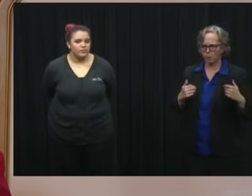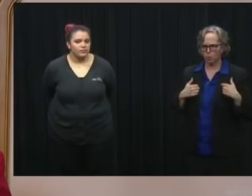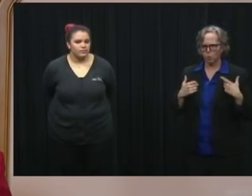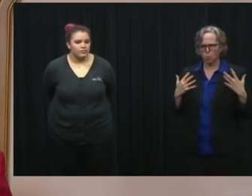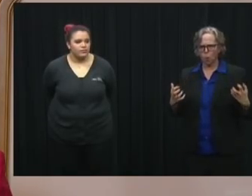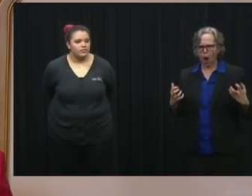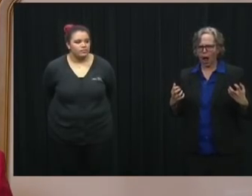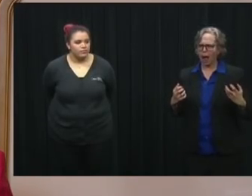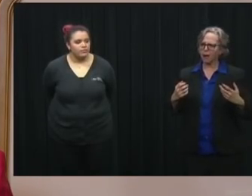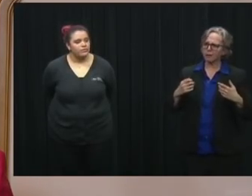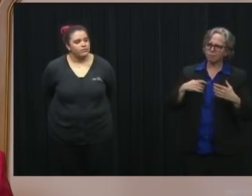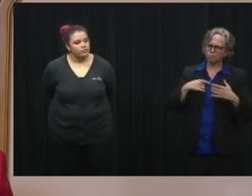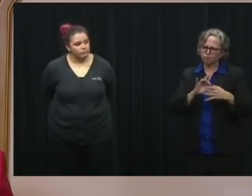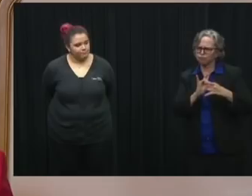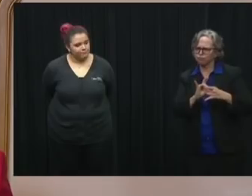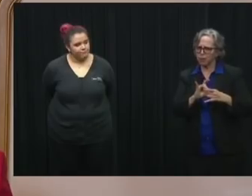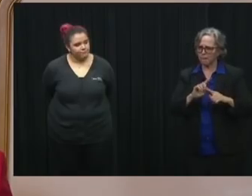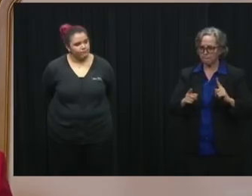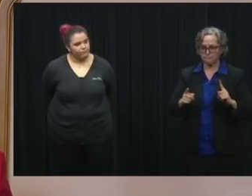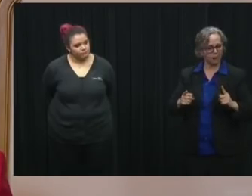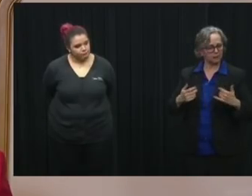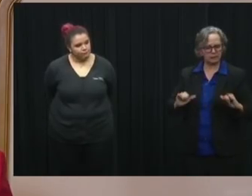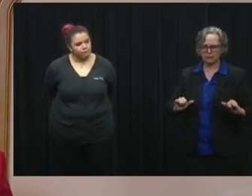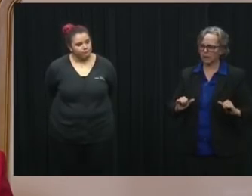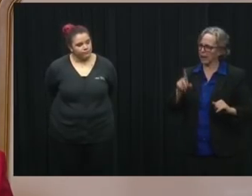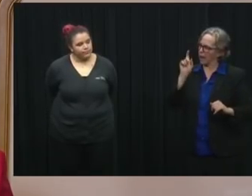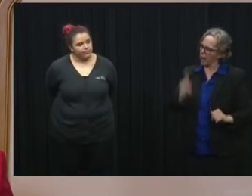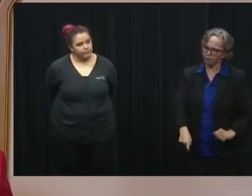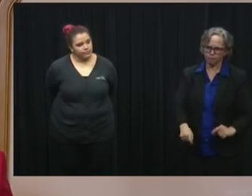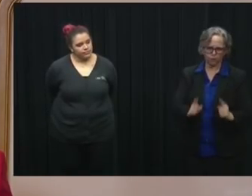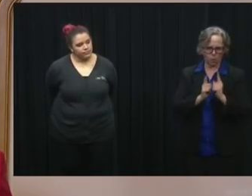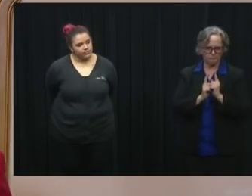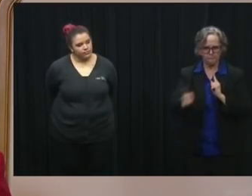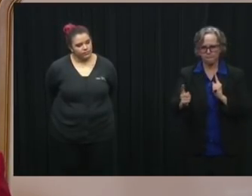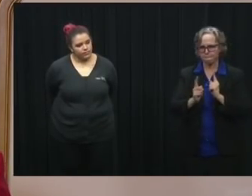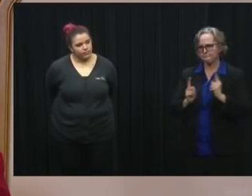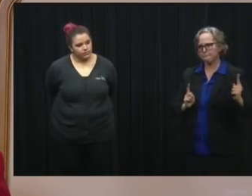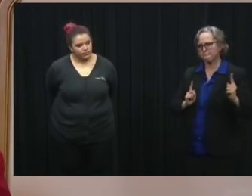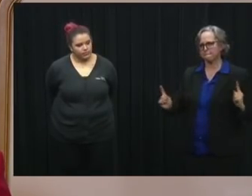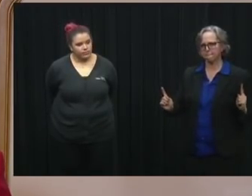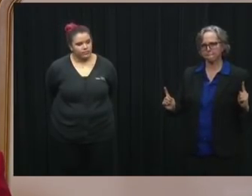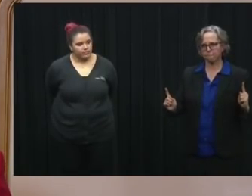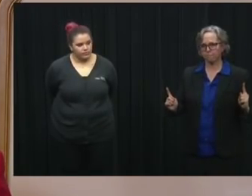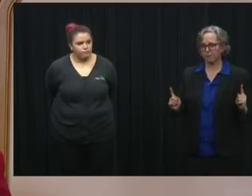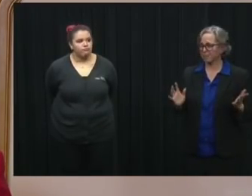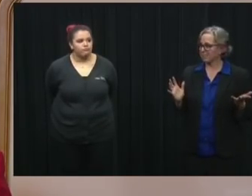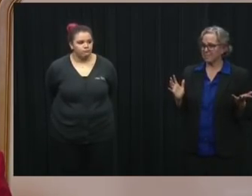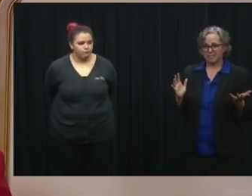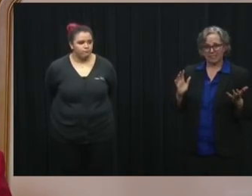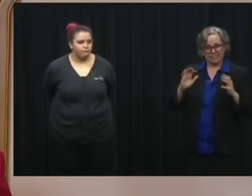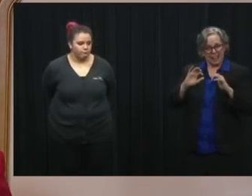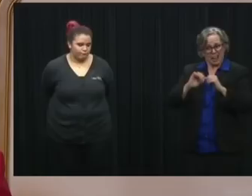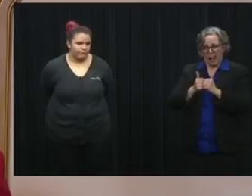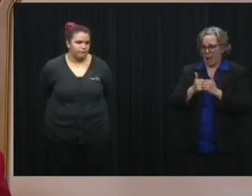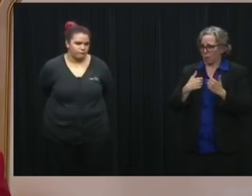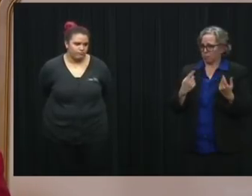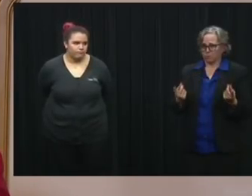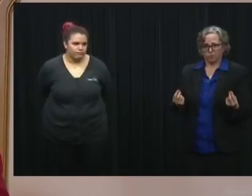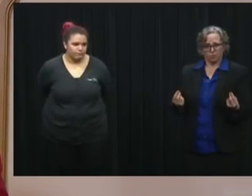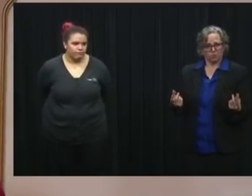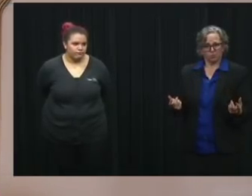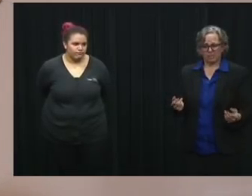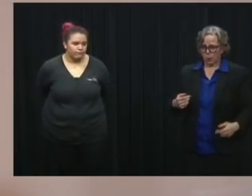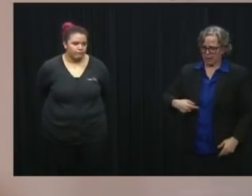physically separate people. And so that's the only way that this is going to take place. And people, we need everybody to do this.